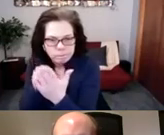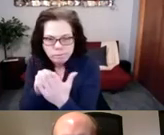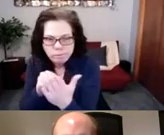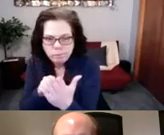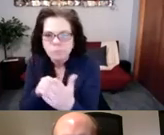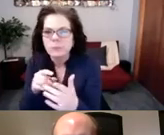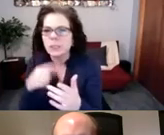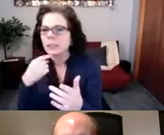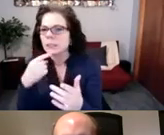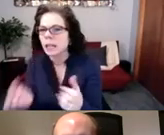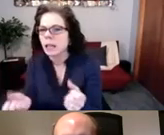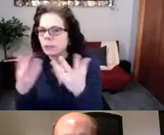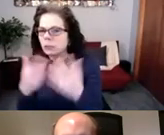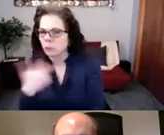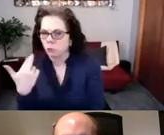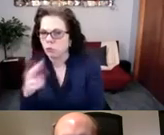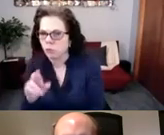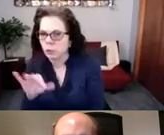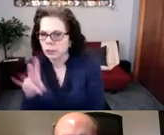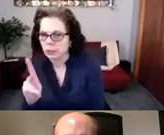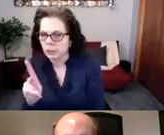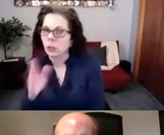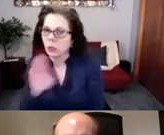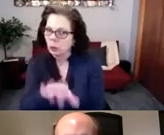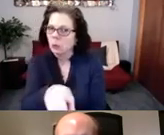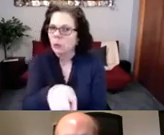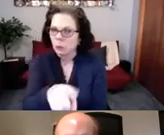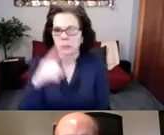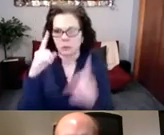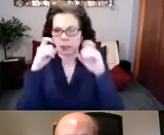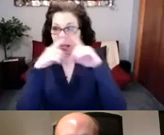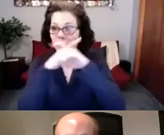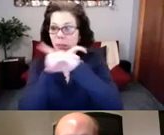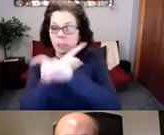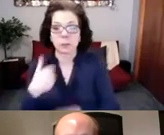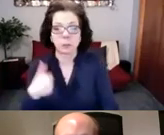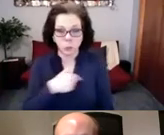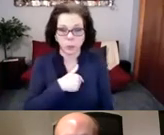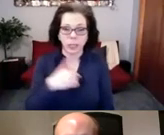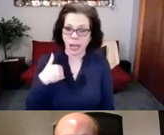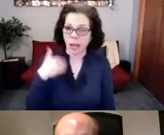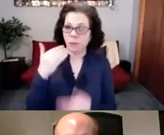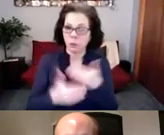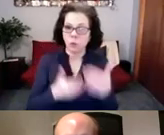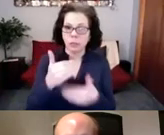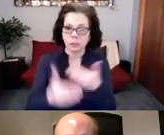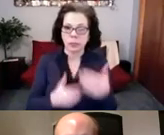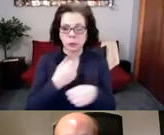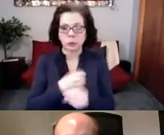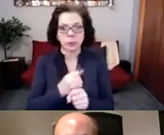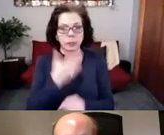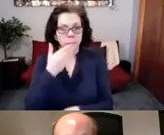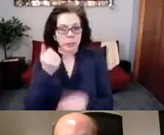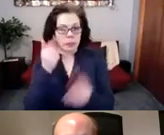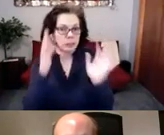us. So it's, while it's complex, we do have a process in place to make sure we can make best decisions for the community following